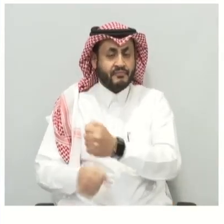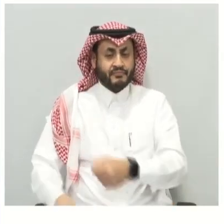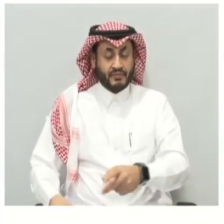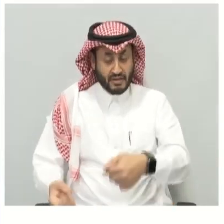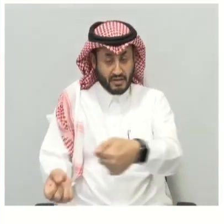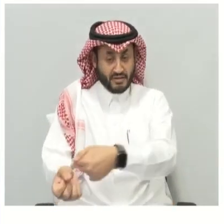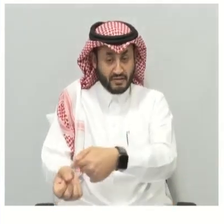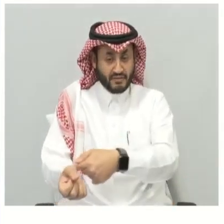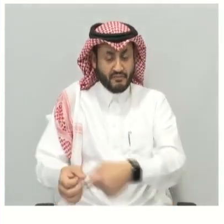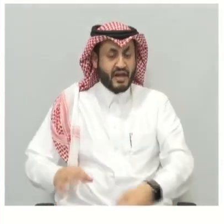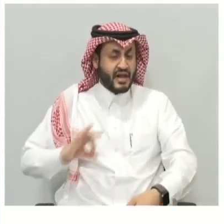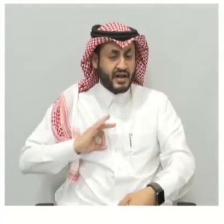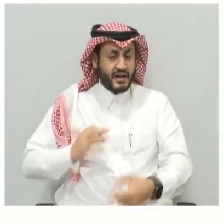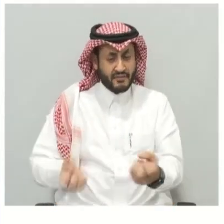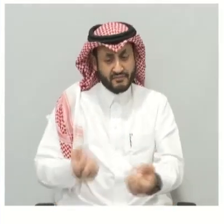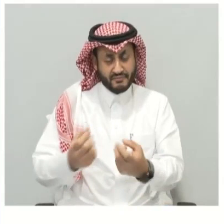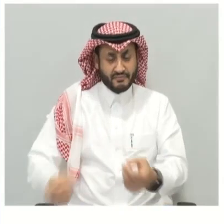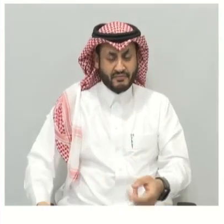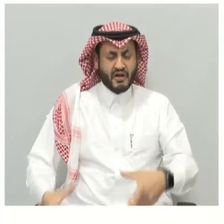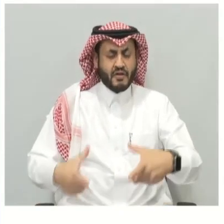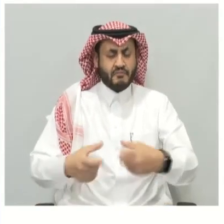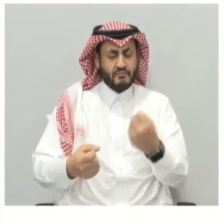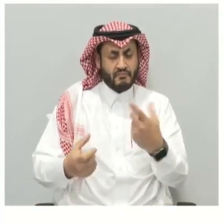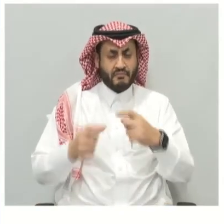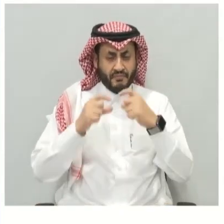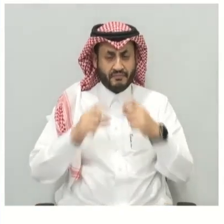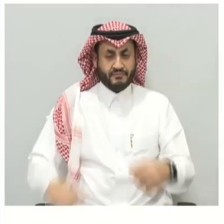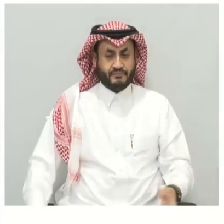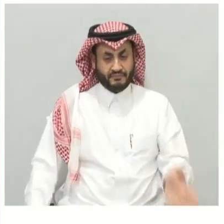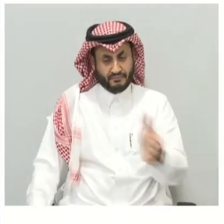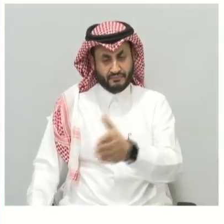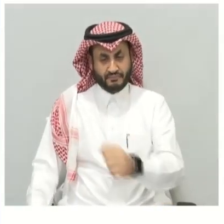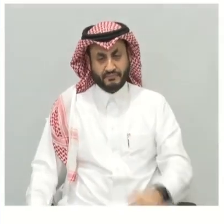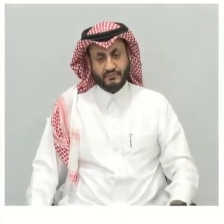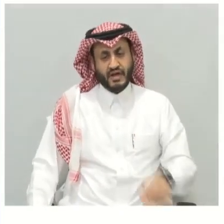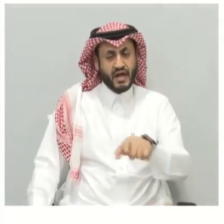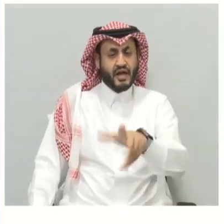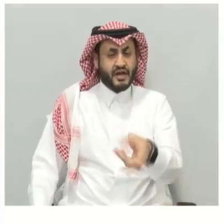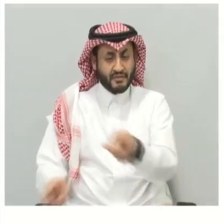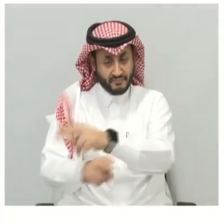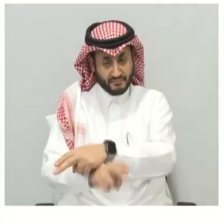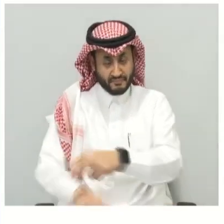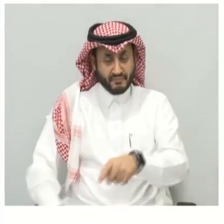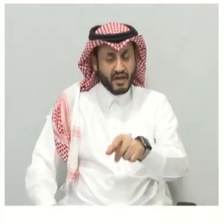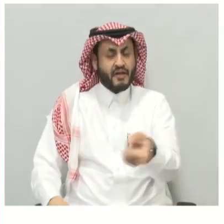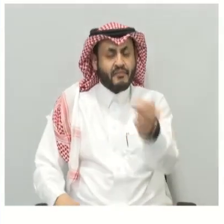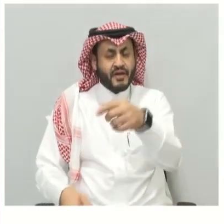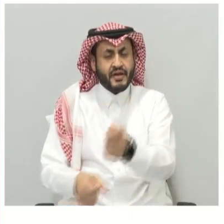a doctor, but he likes to cook. He makes the best sandwiches. What about you? What do you want to